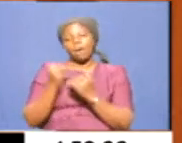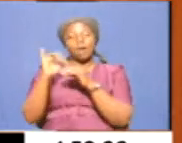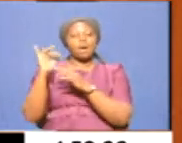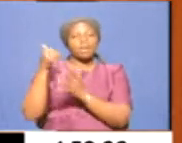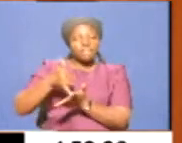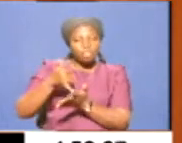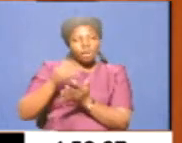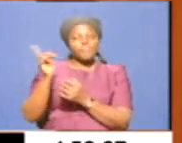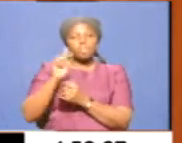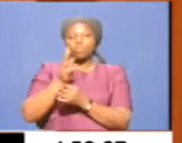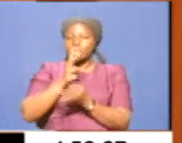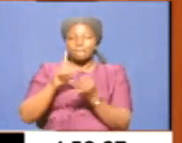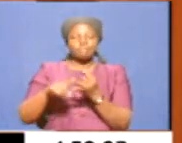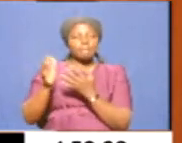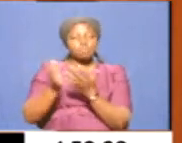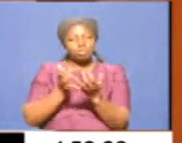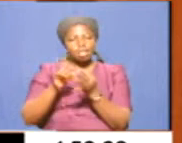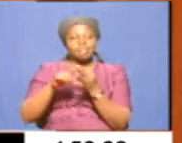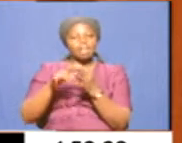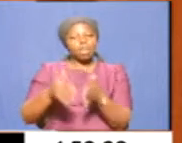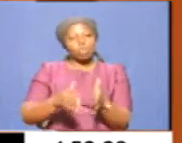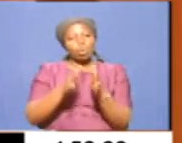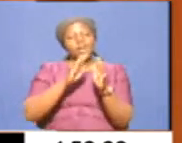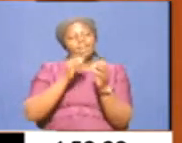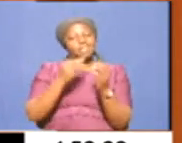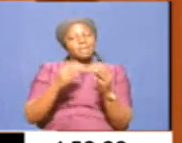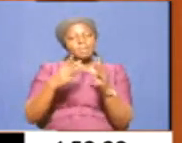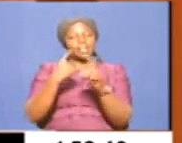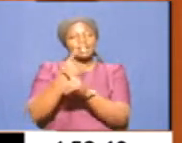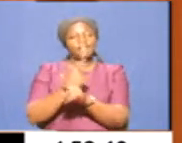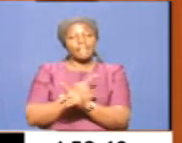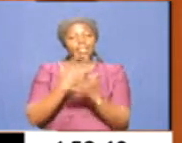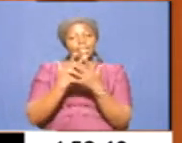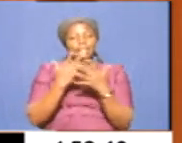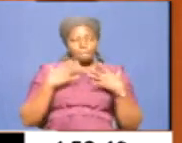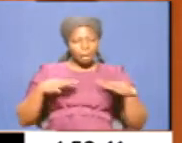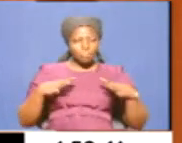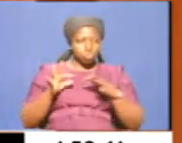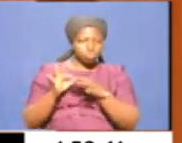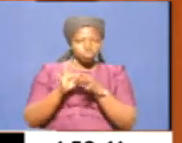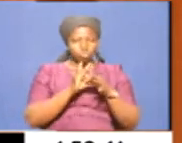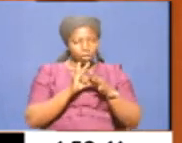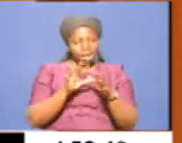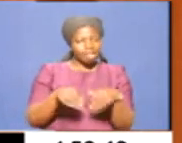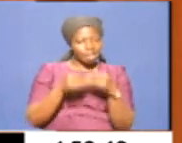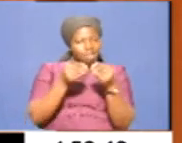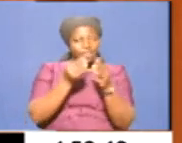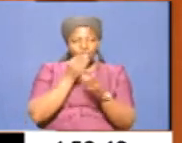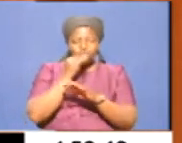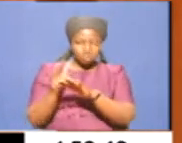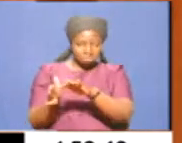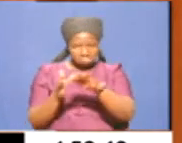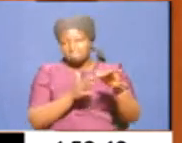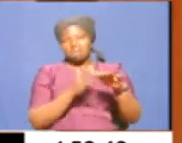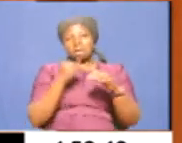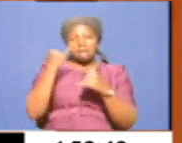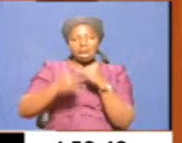Roads, and quite a number of people to coordinate around providing food? The last thing is we need